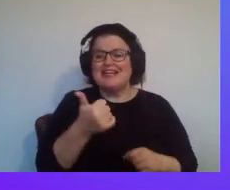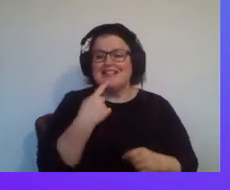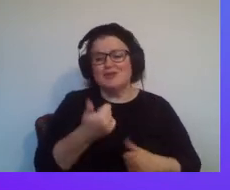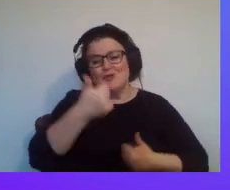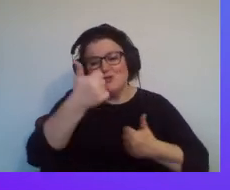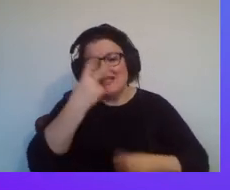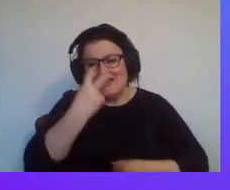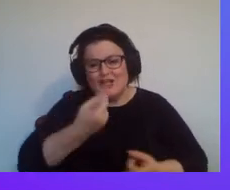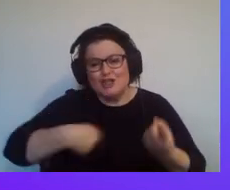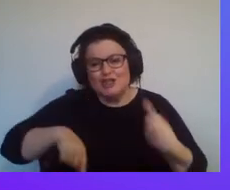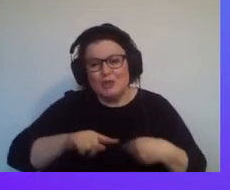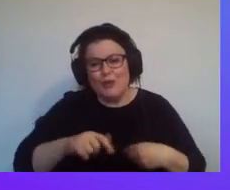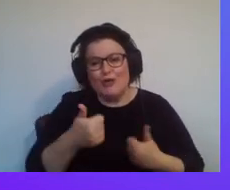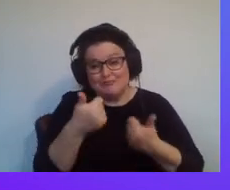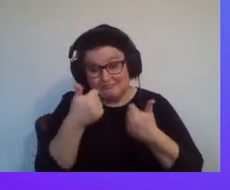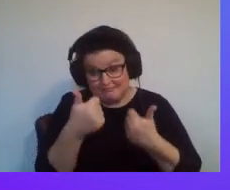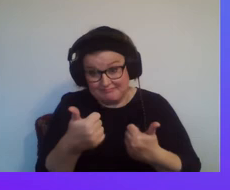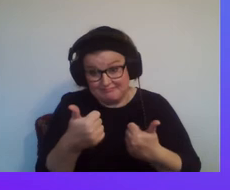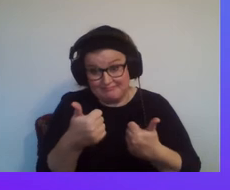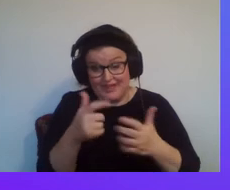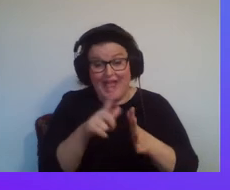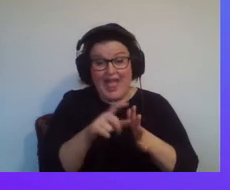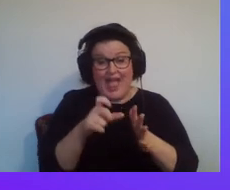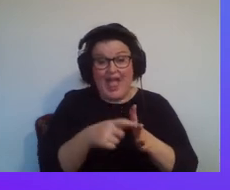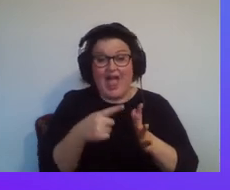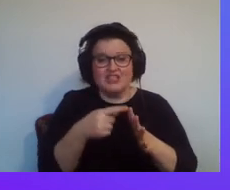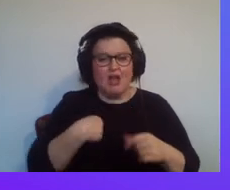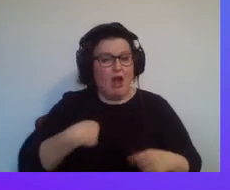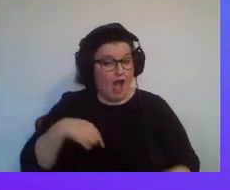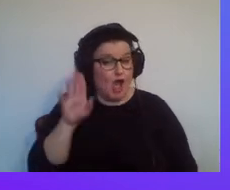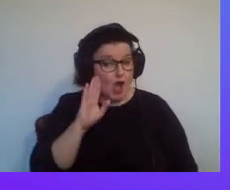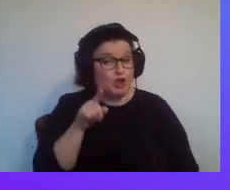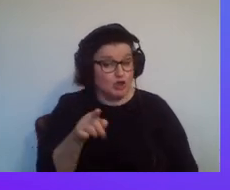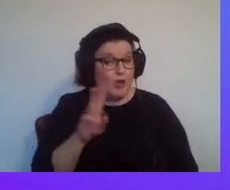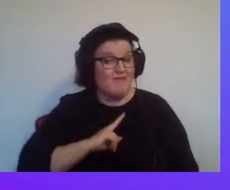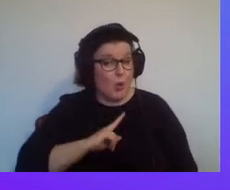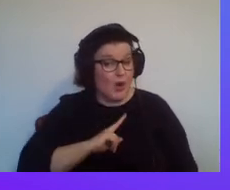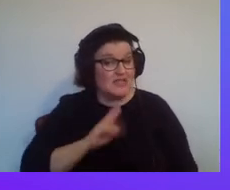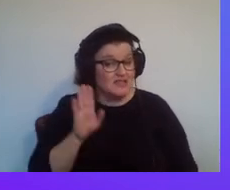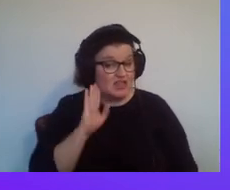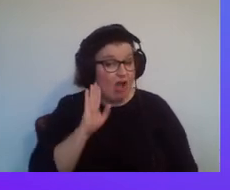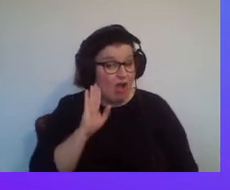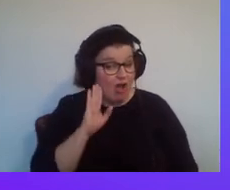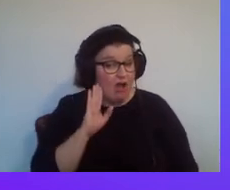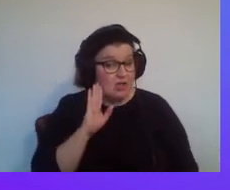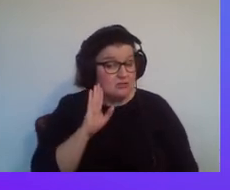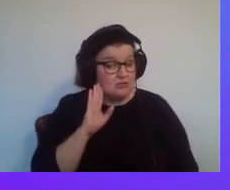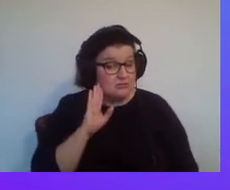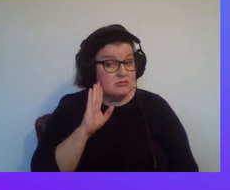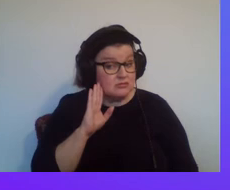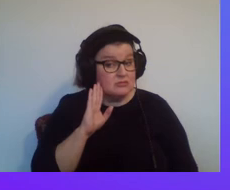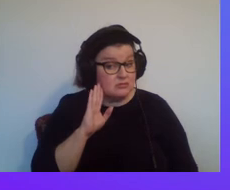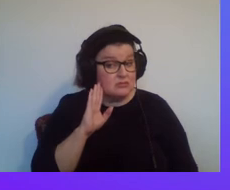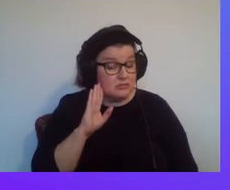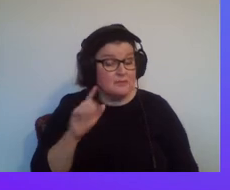You know, Eddie, I truly heard you, because it is about how the communities are